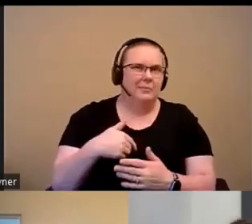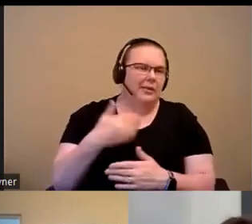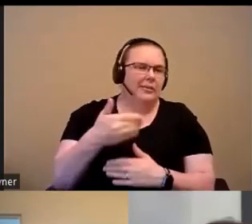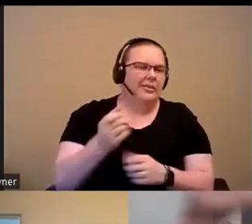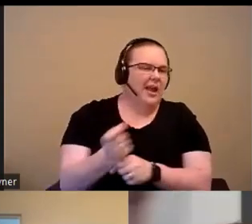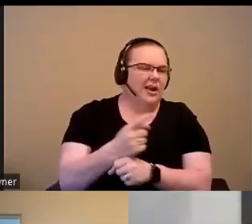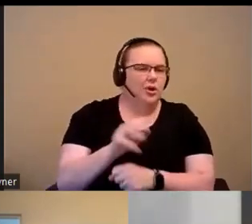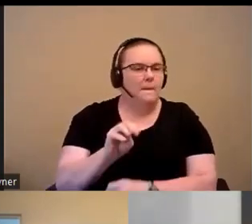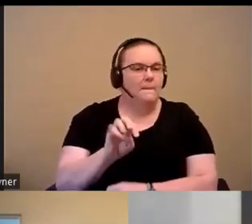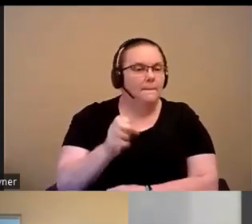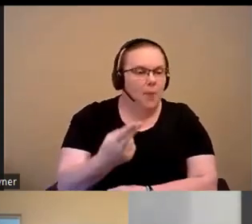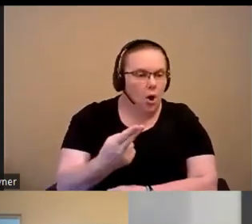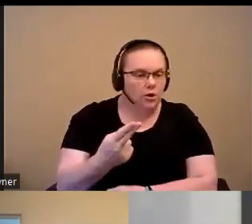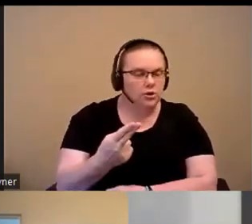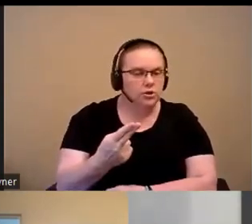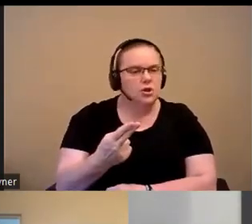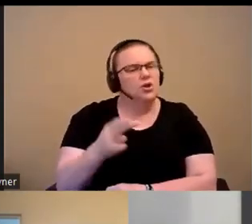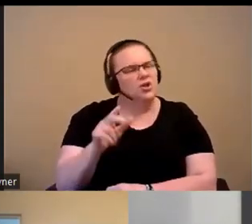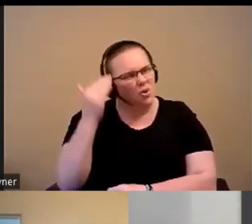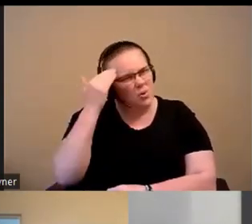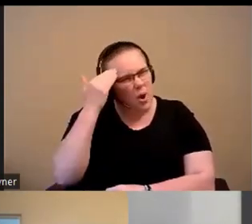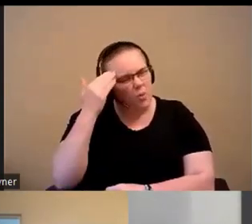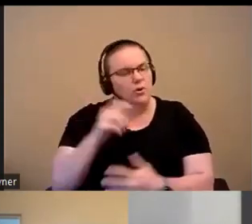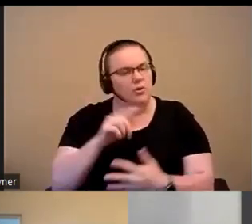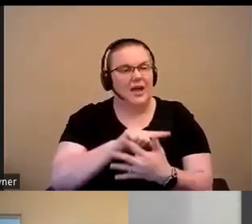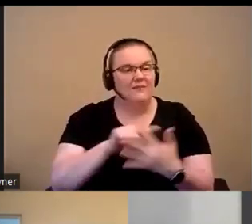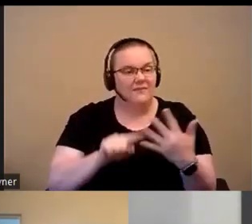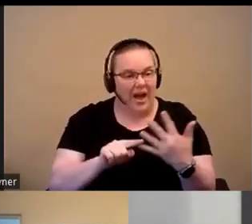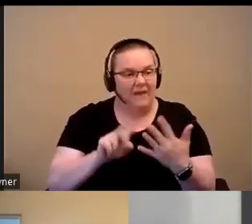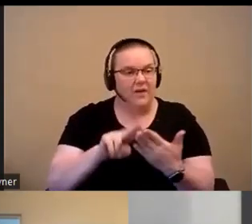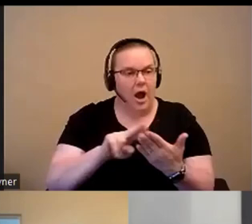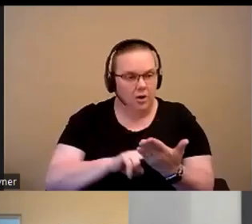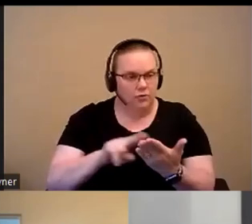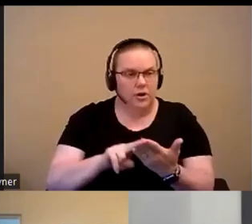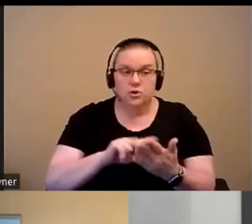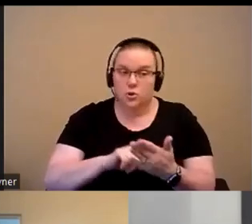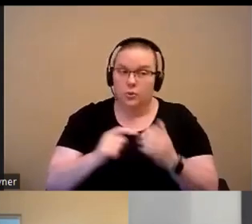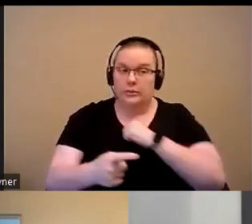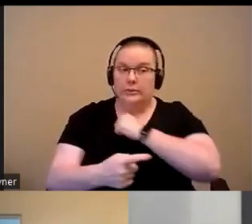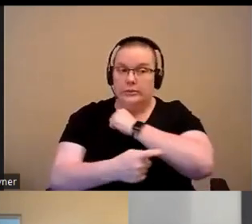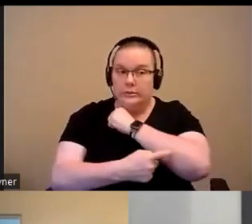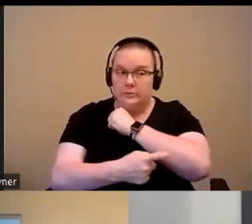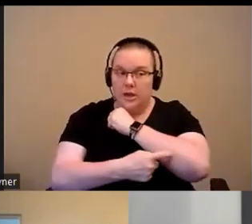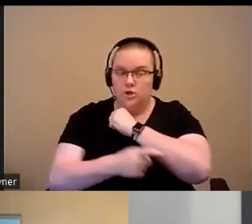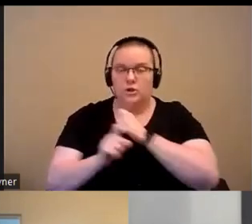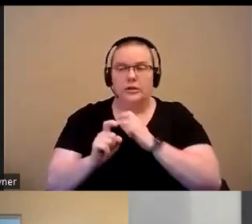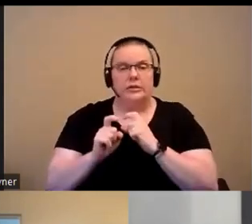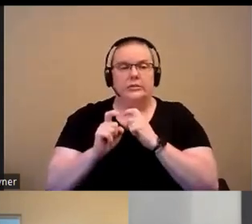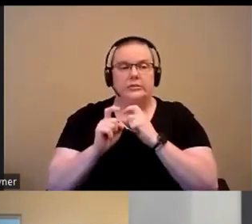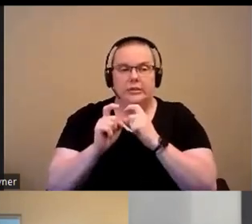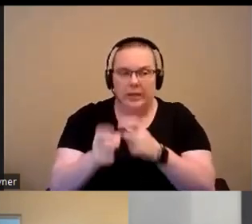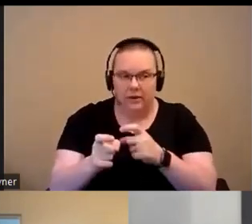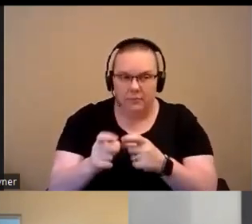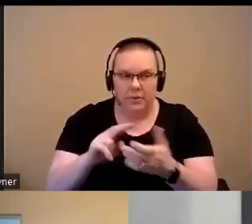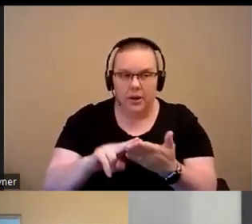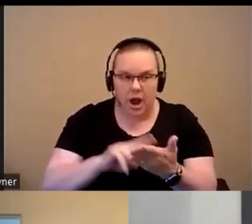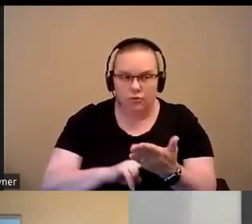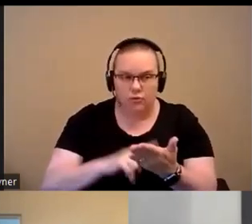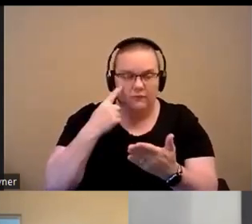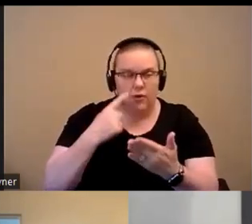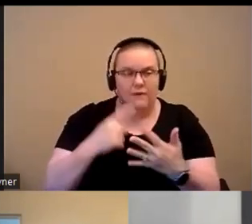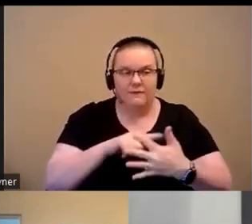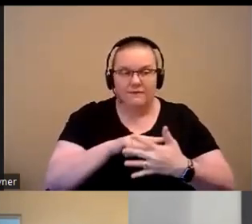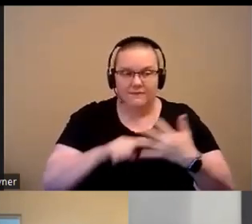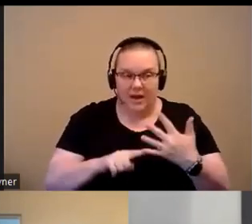and other stuff. And so you kind of know where it's going, but there's five contracted dates at the beginning. So the temptation is to give them those the contracts for those